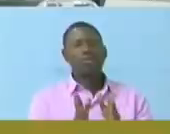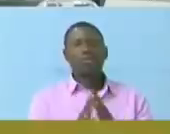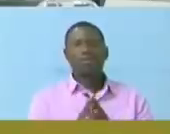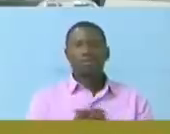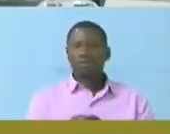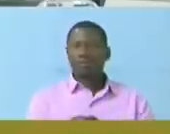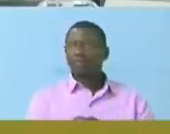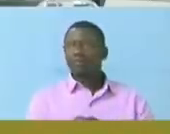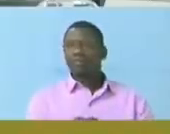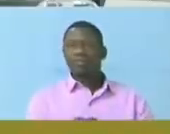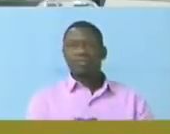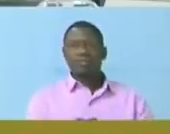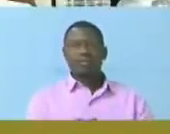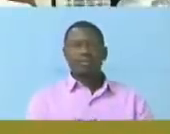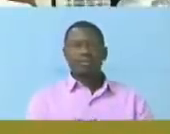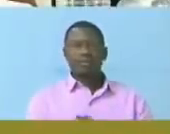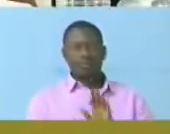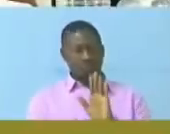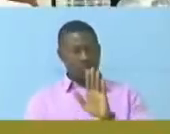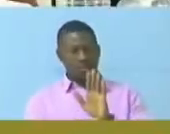matter. Yeah, hold on a second.